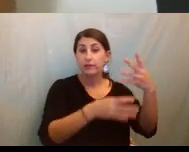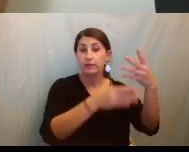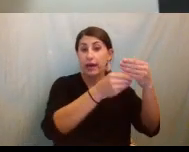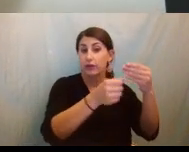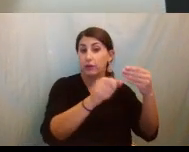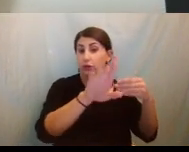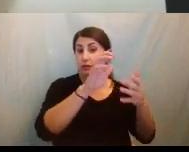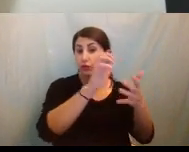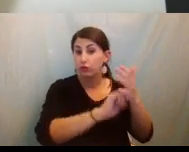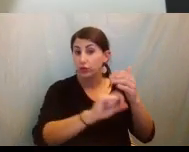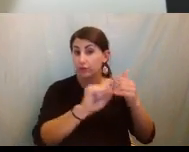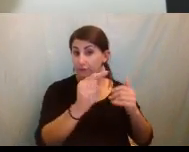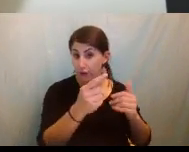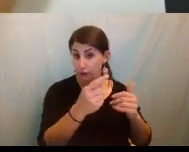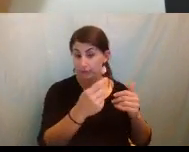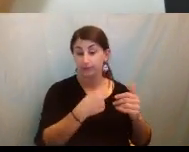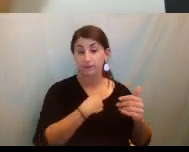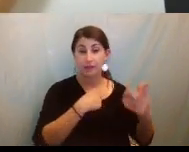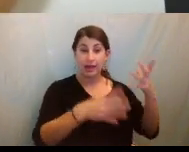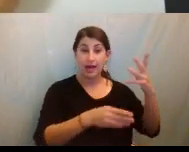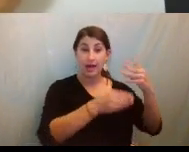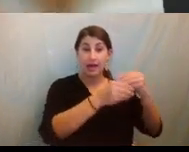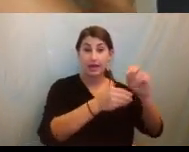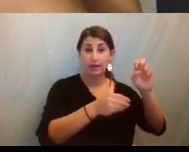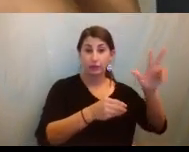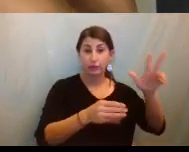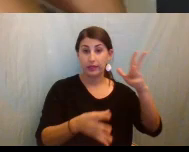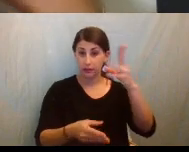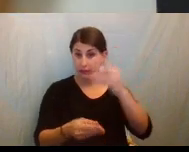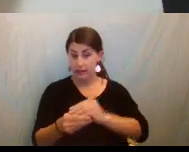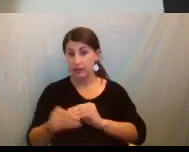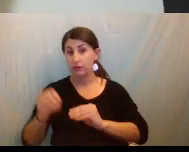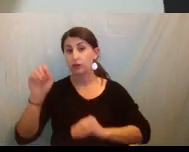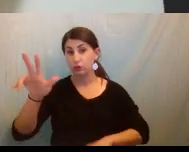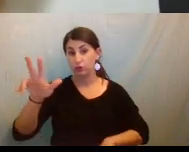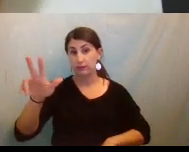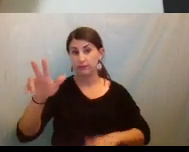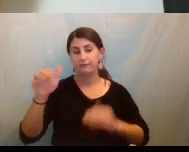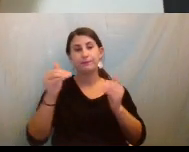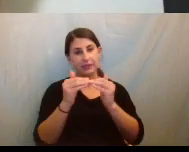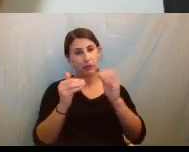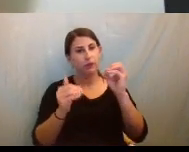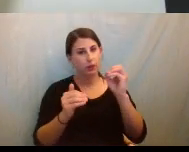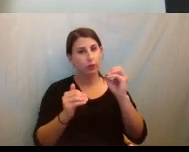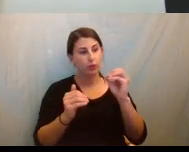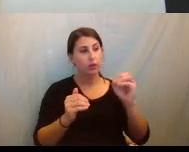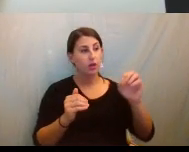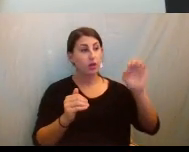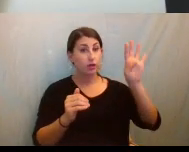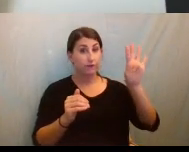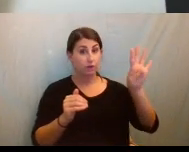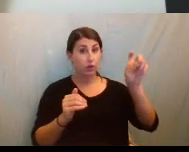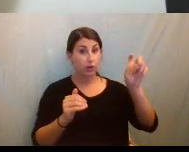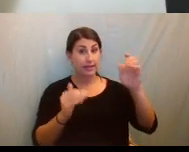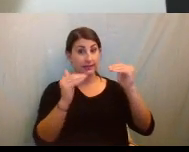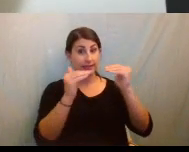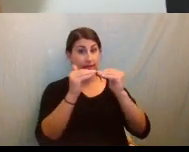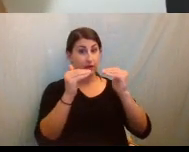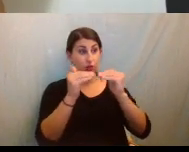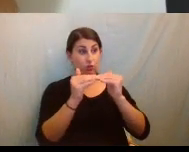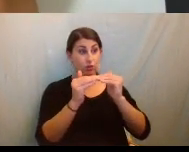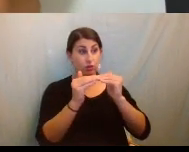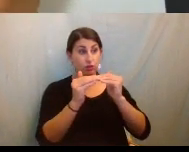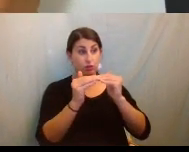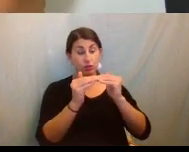added or subtracted first. So I'm going to add 3 to both sides. This makes 0. So I get